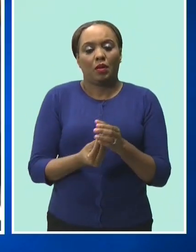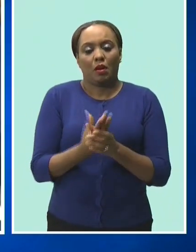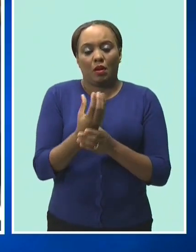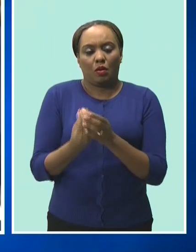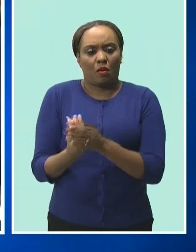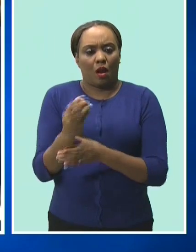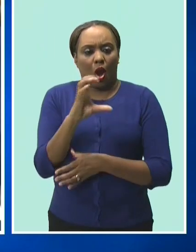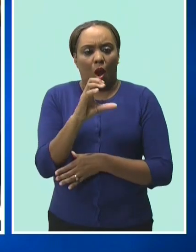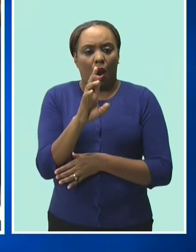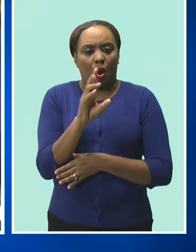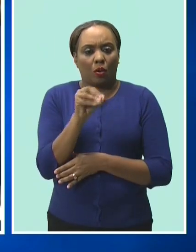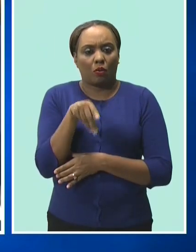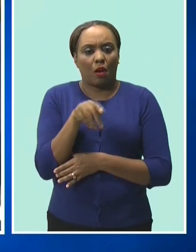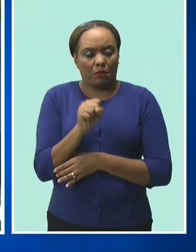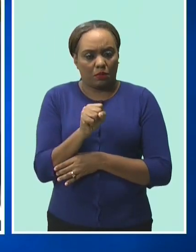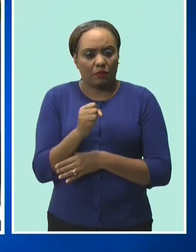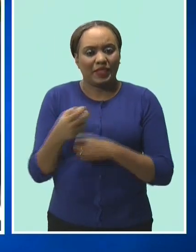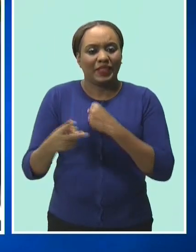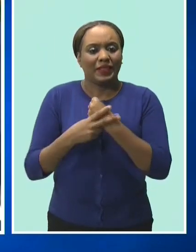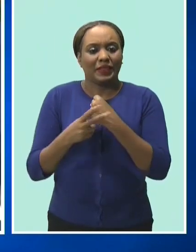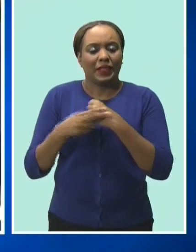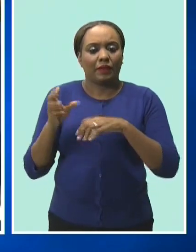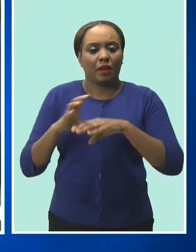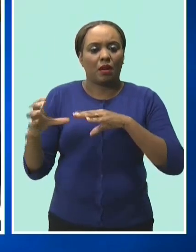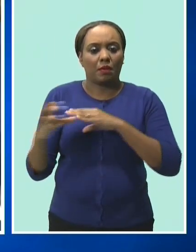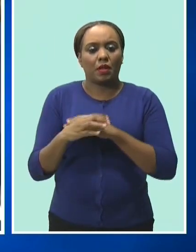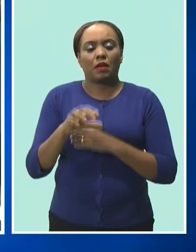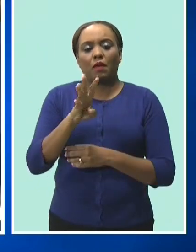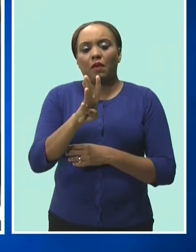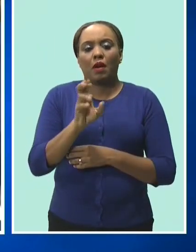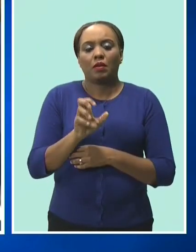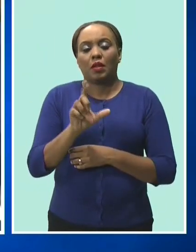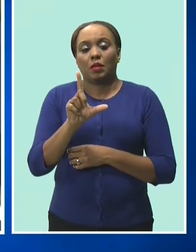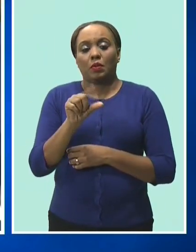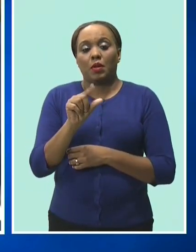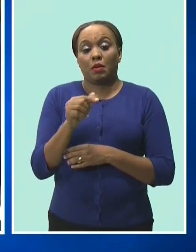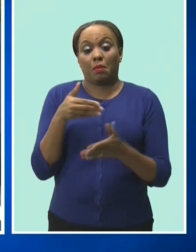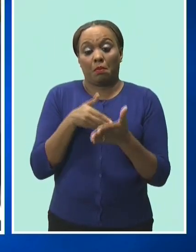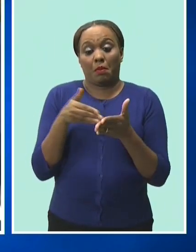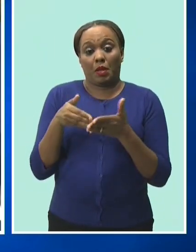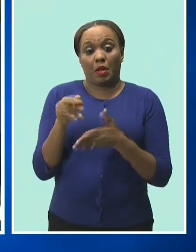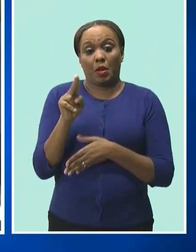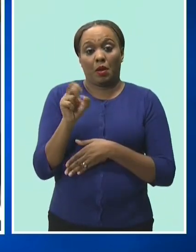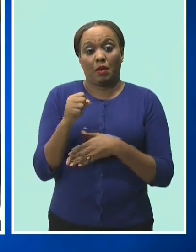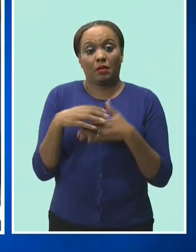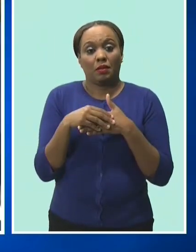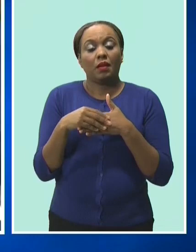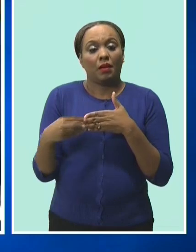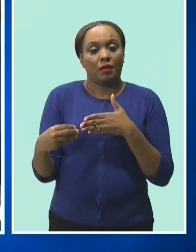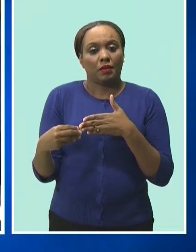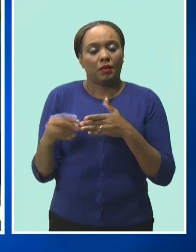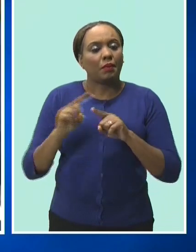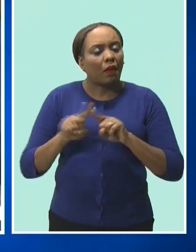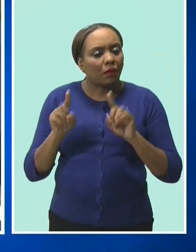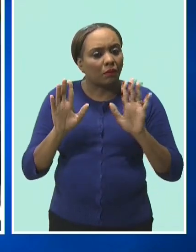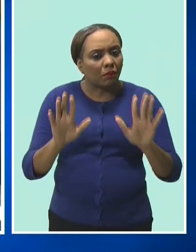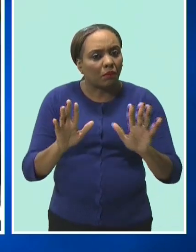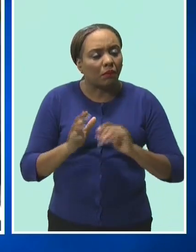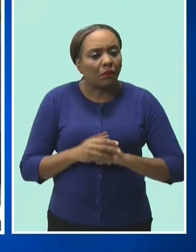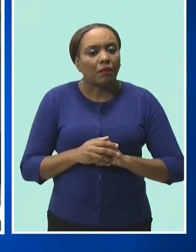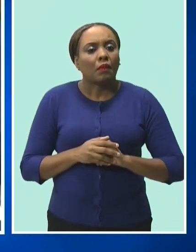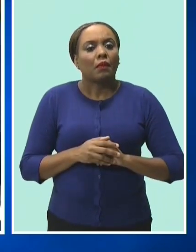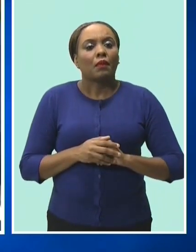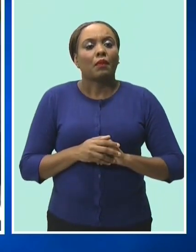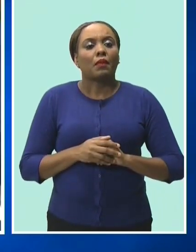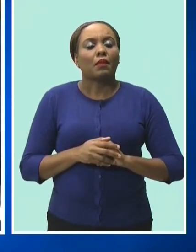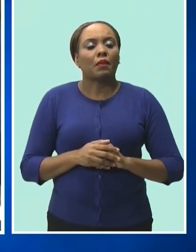the region $420 odd million US, but also would have the